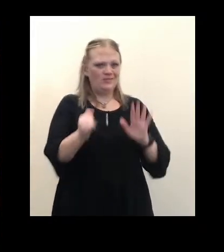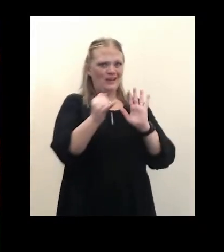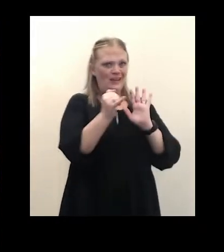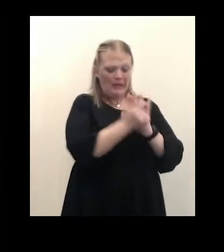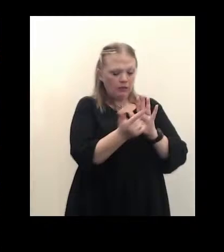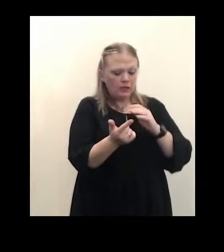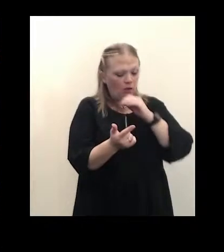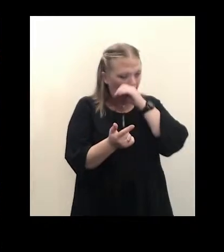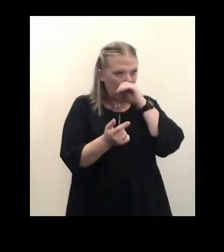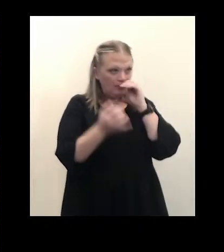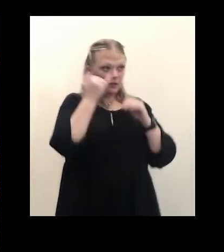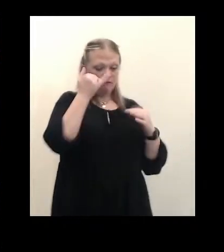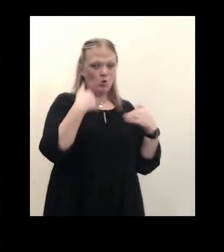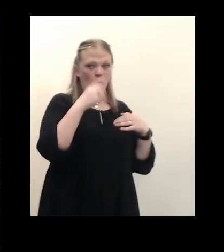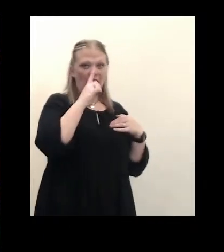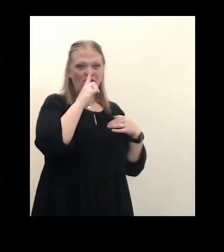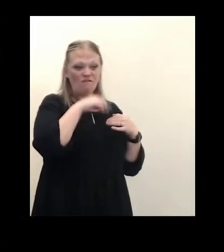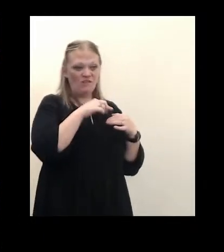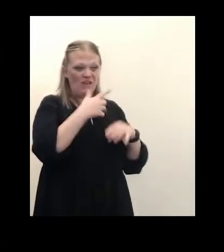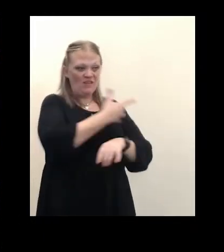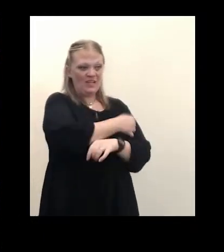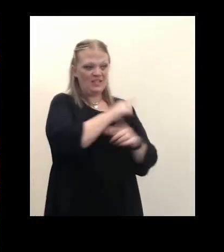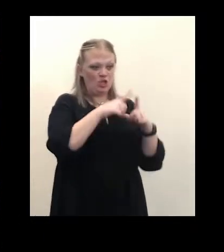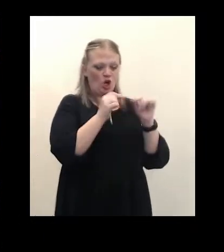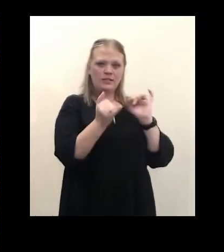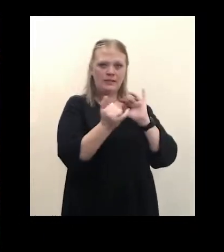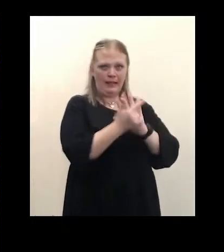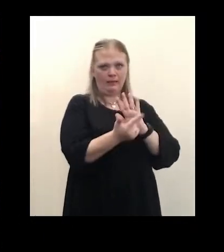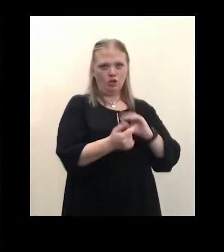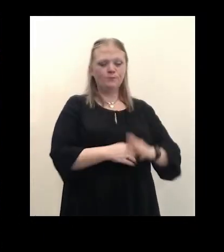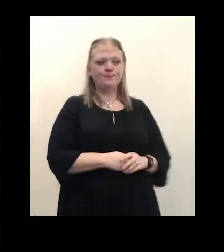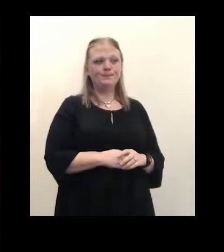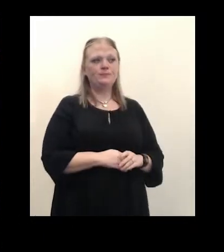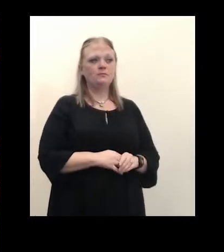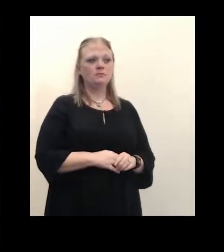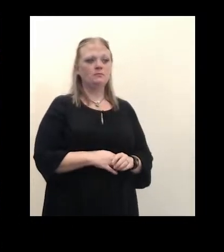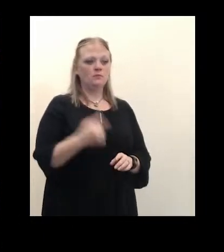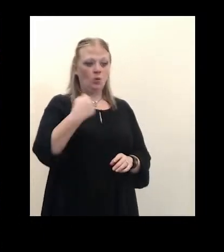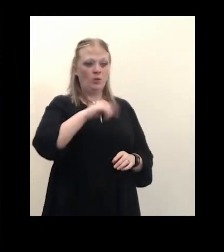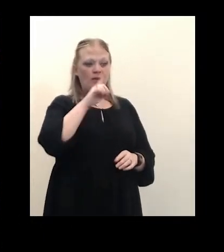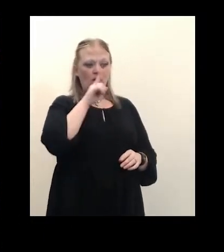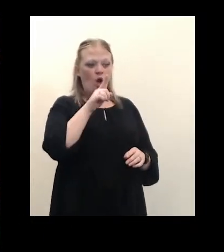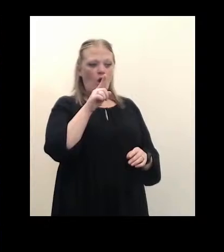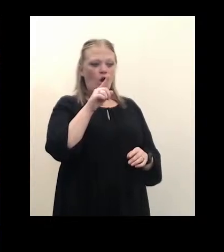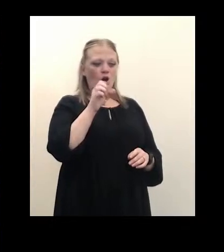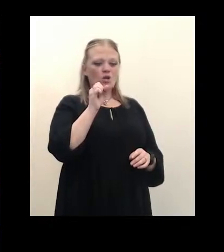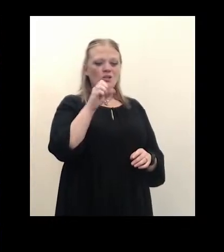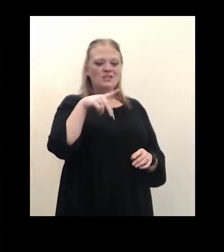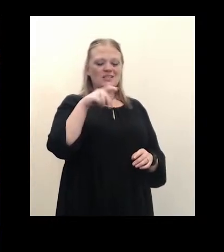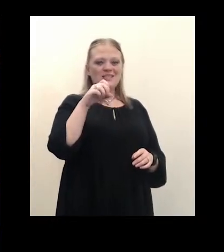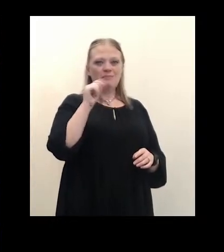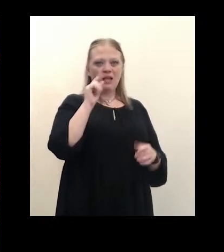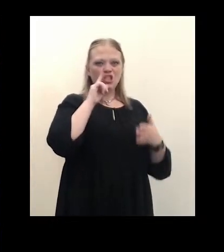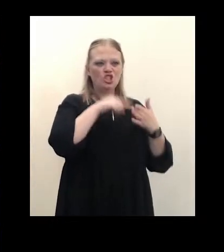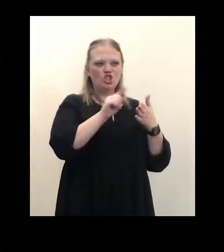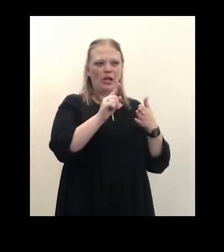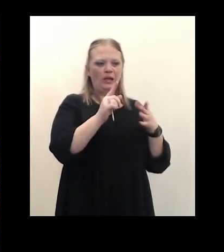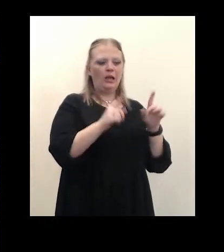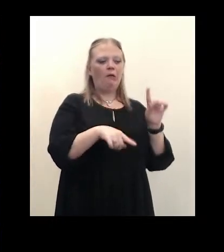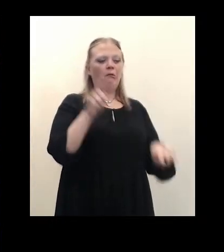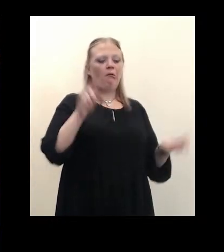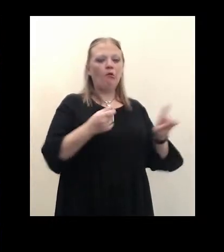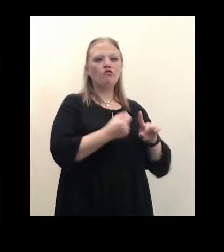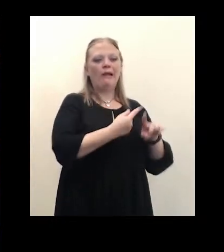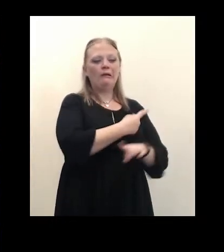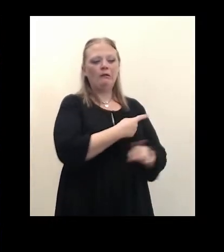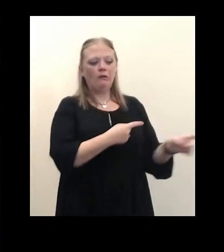with a fake vaccination card, it's illegal. And we are spot checking random amounts. We can't go through every single person that comes in, but if we find someone